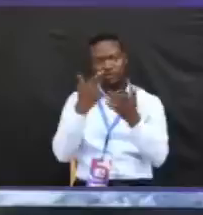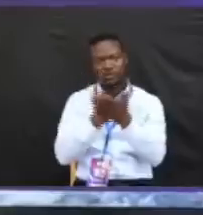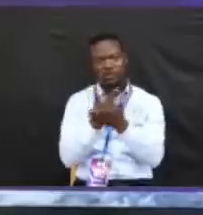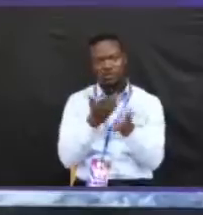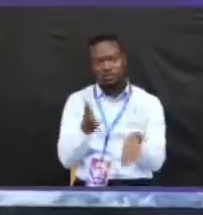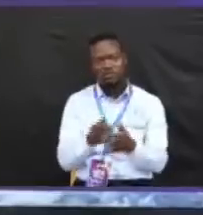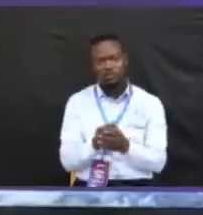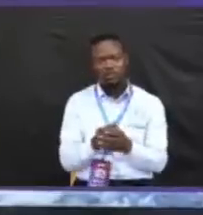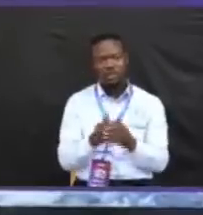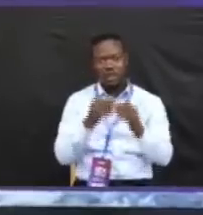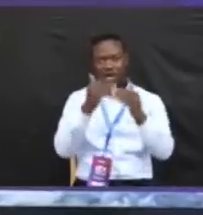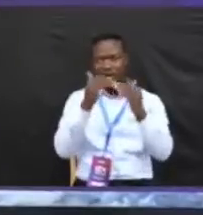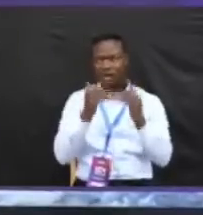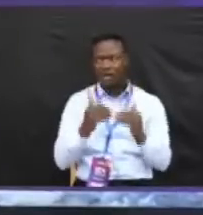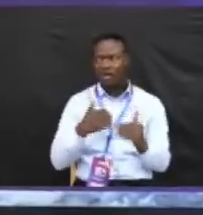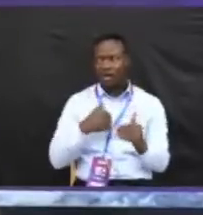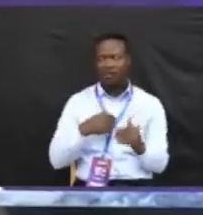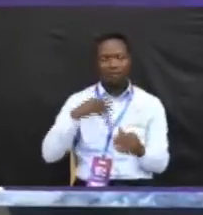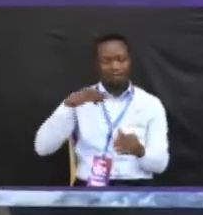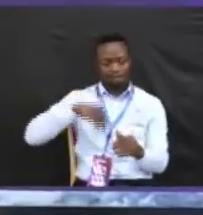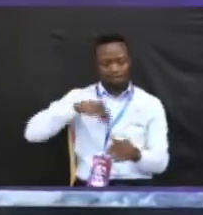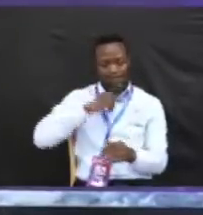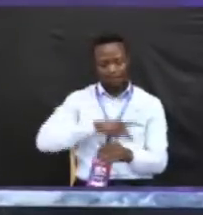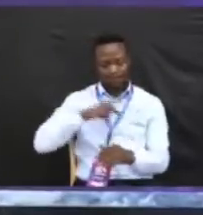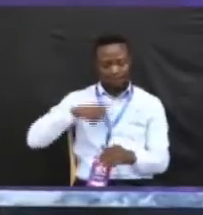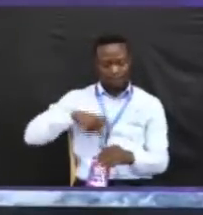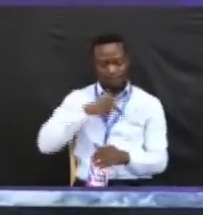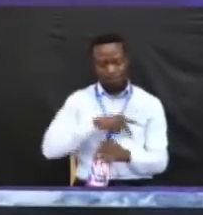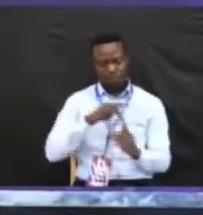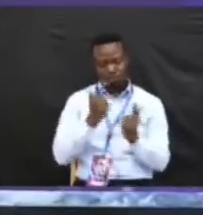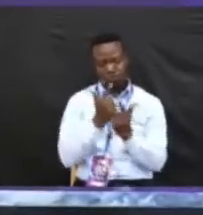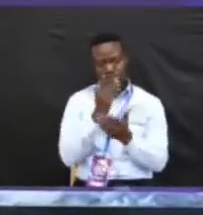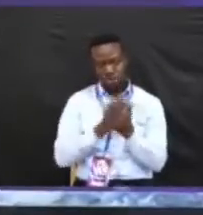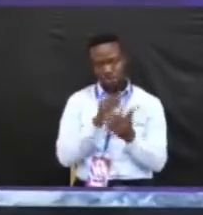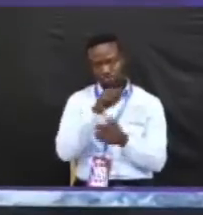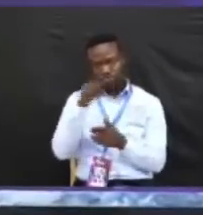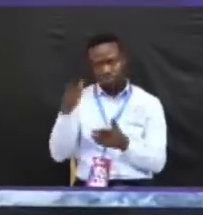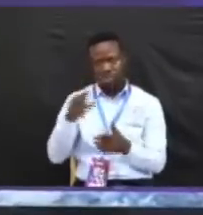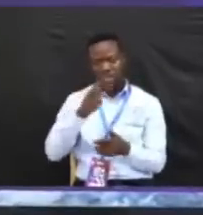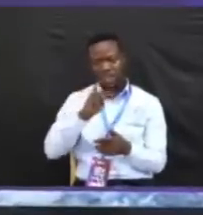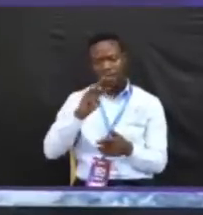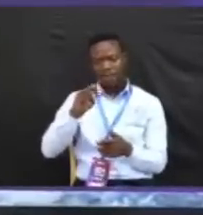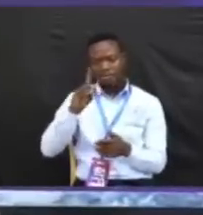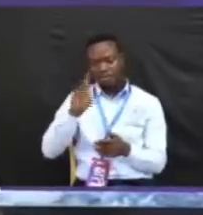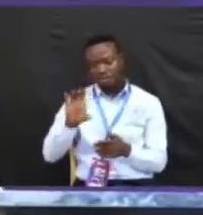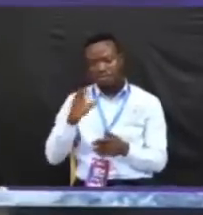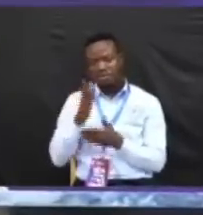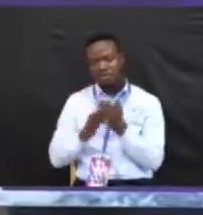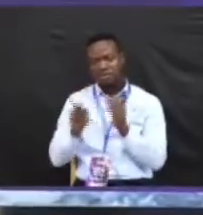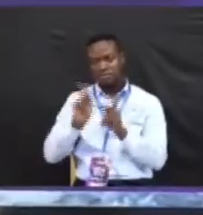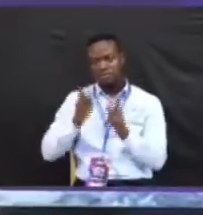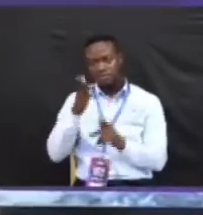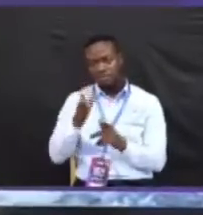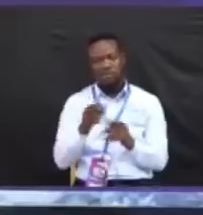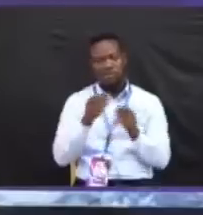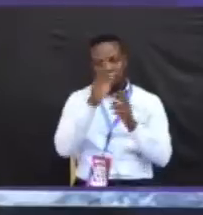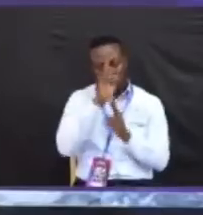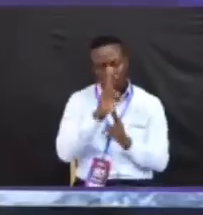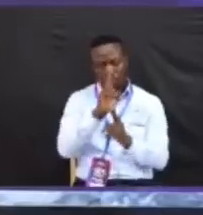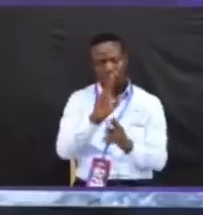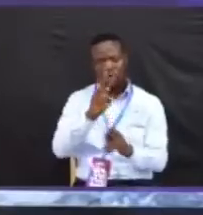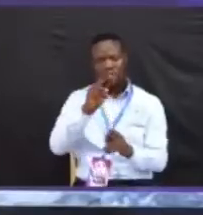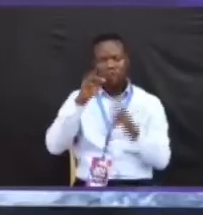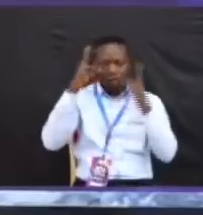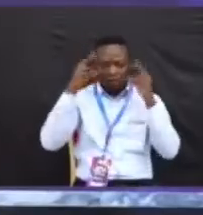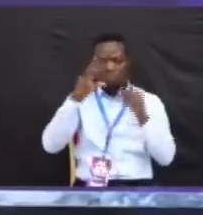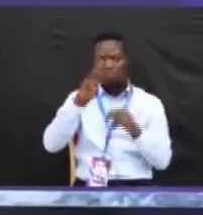We have some members of parliament and MMDC's. Honorable Moses, MP